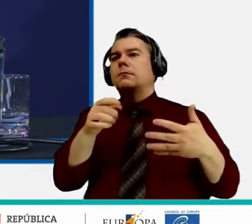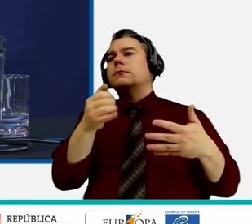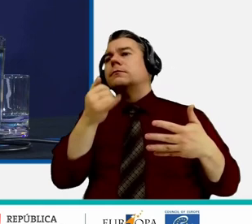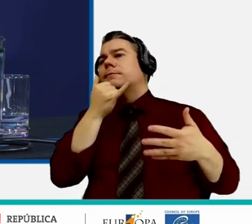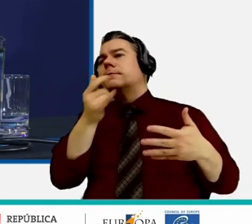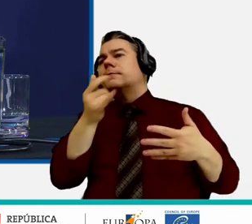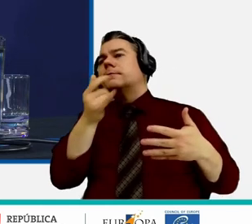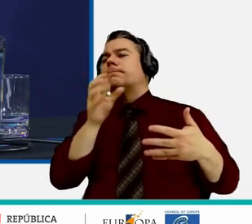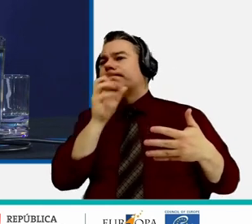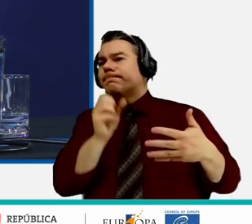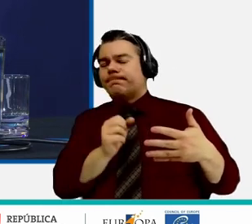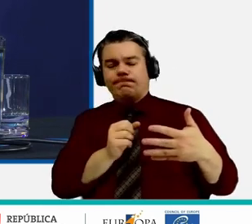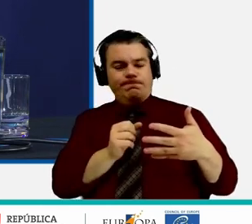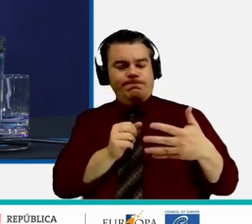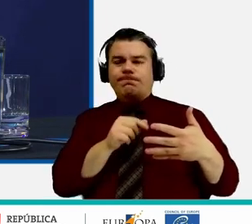are really